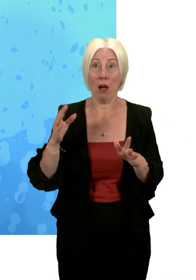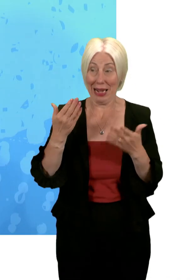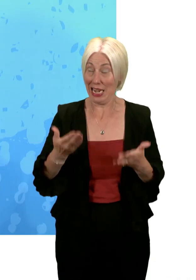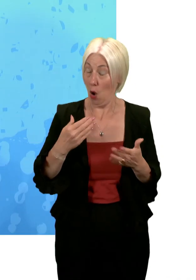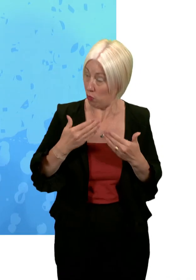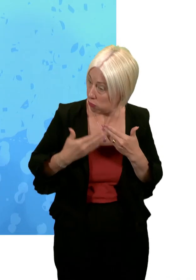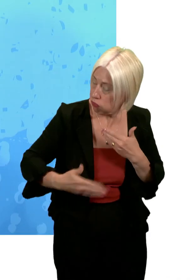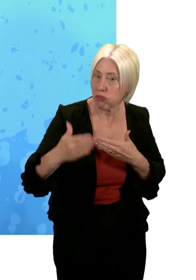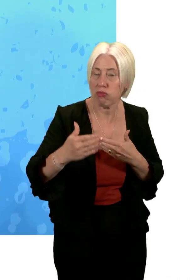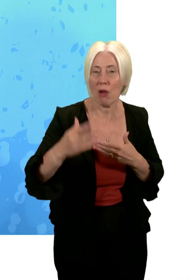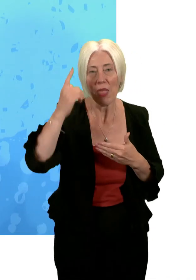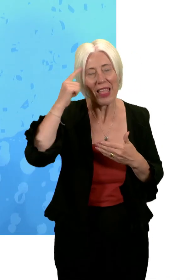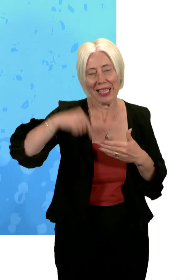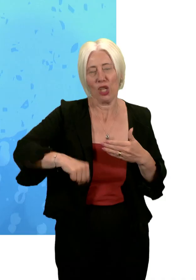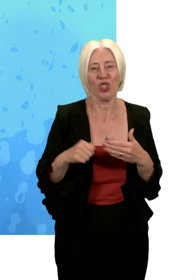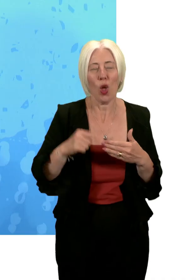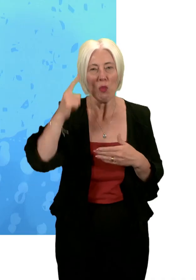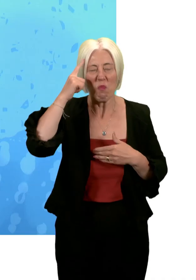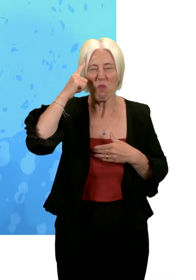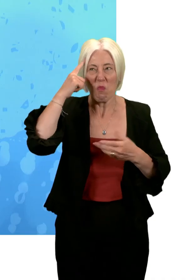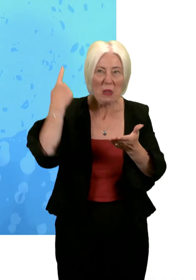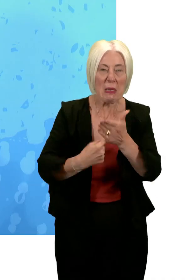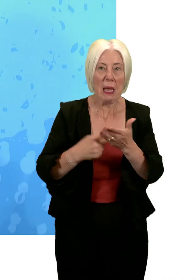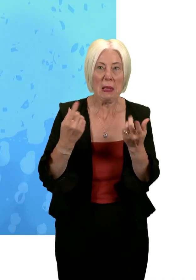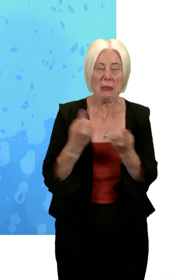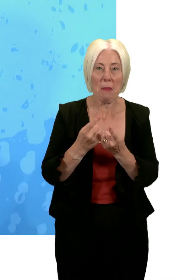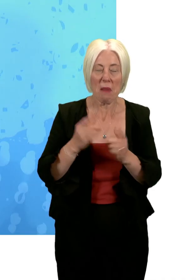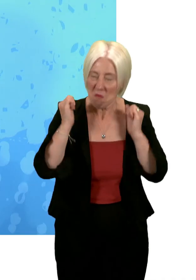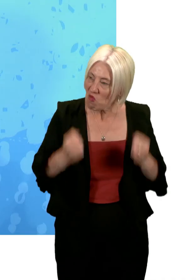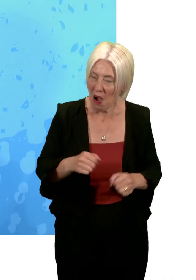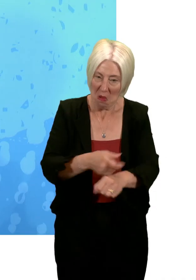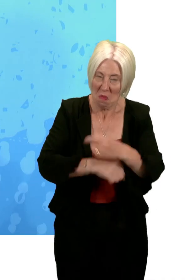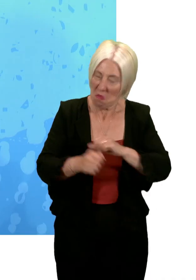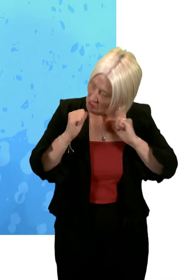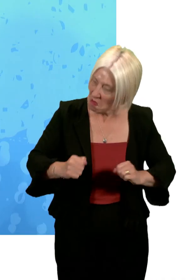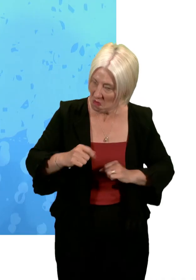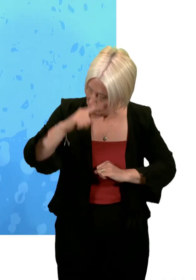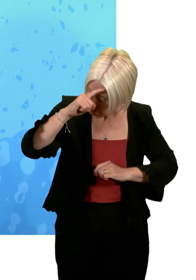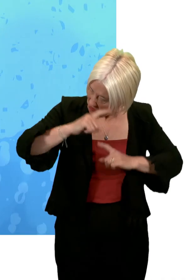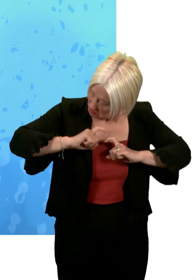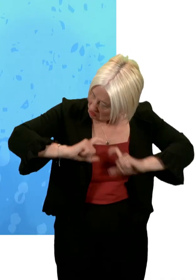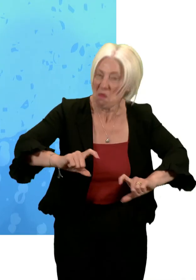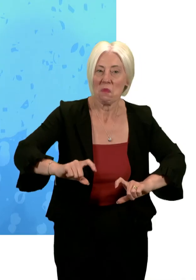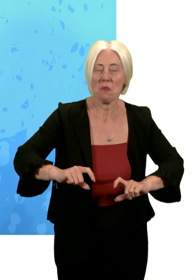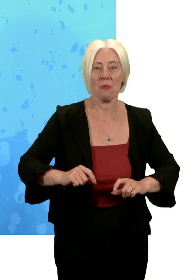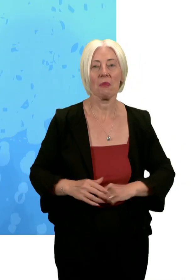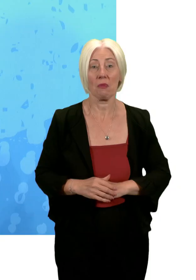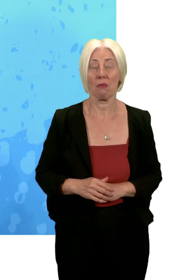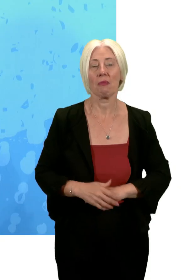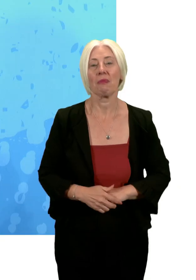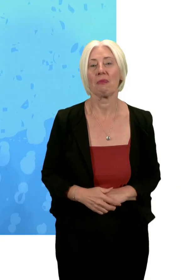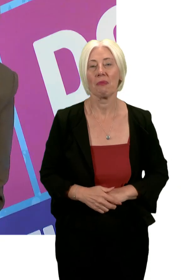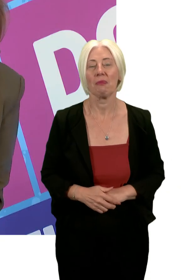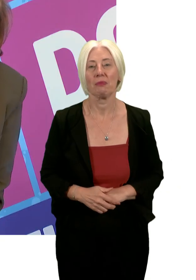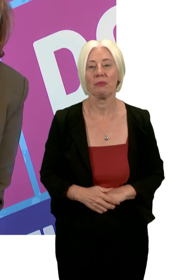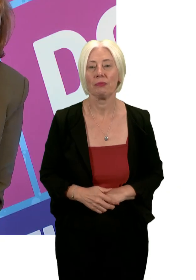we get our heads round a decision, I think we follow it through and get it done. Yeah, that's good.